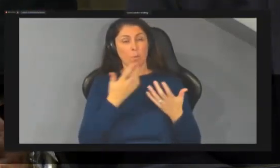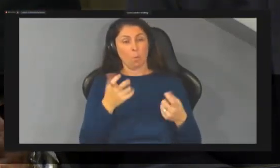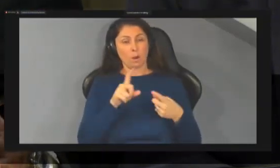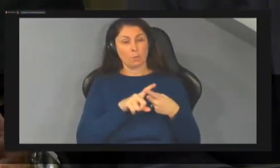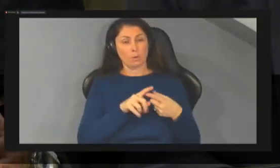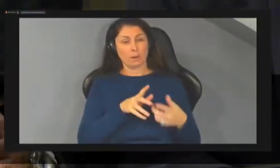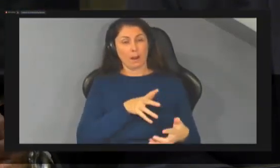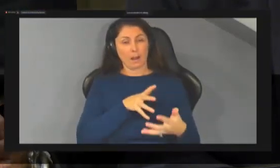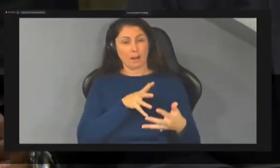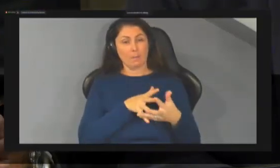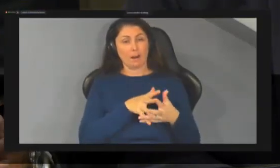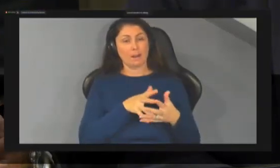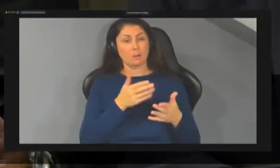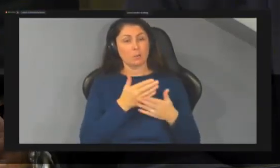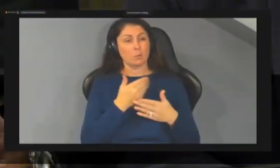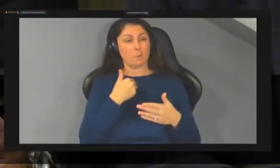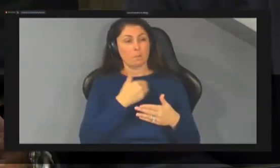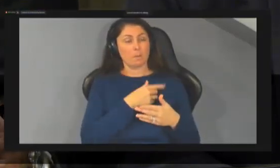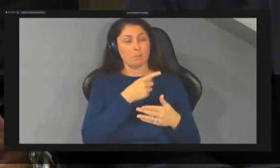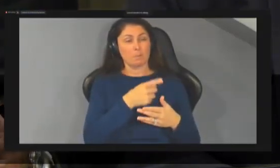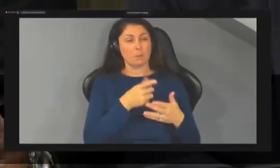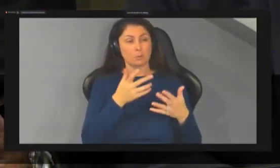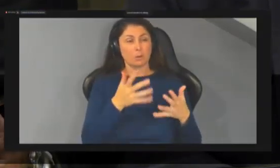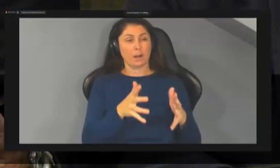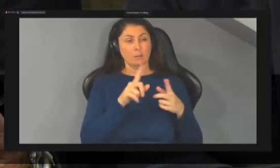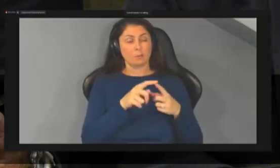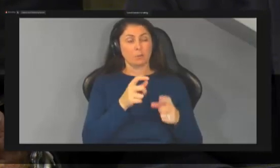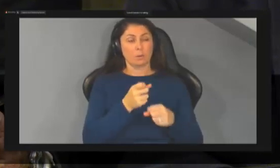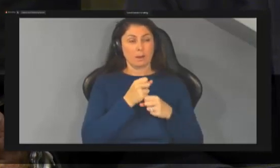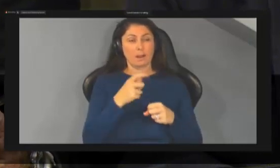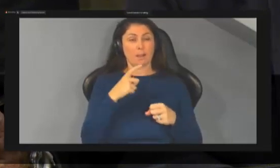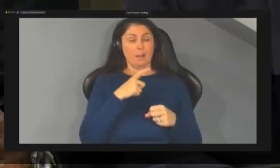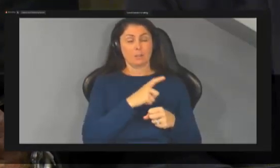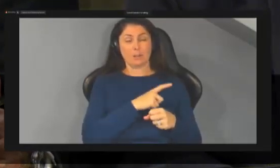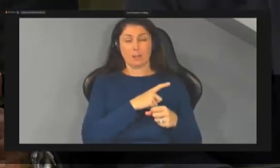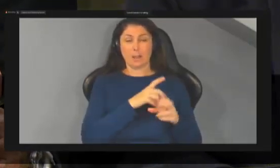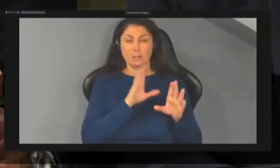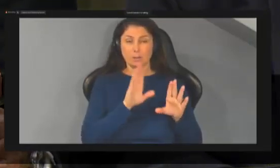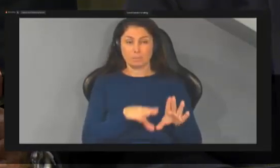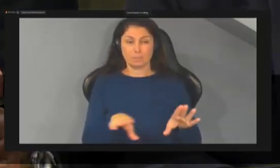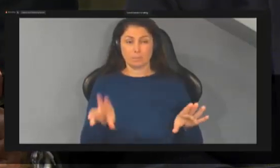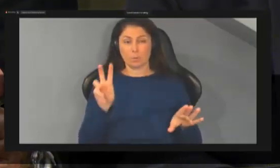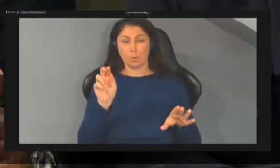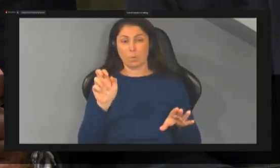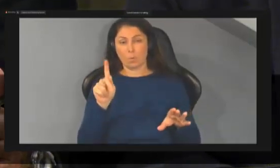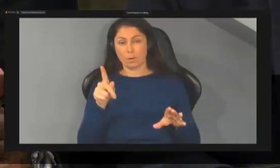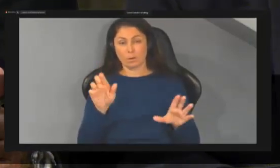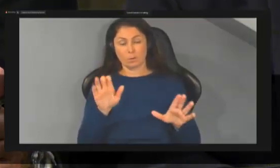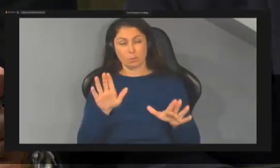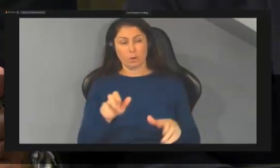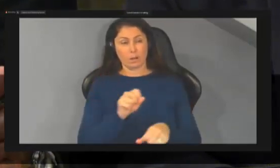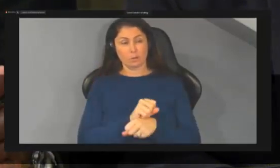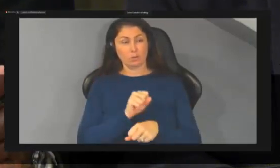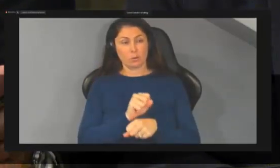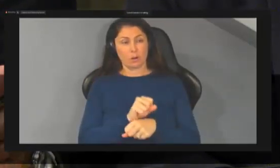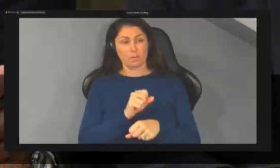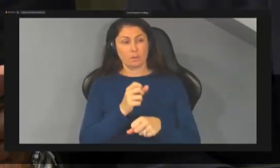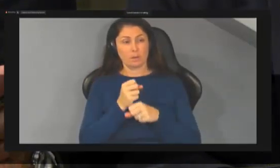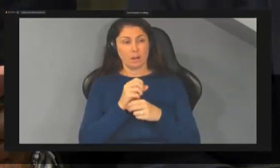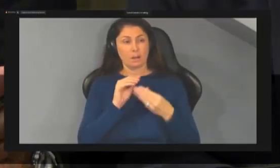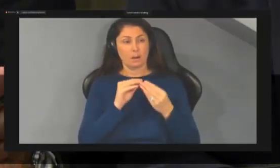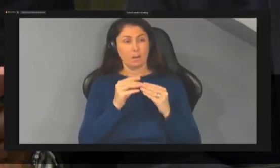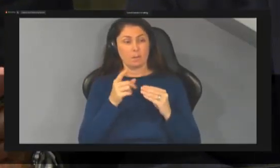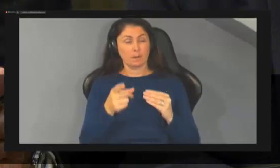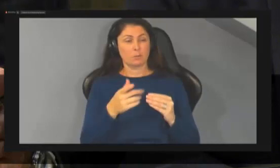generally new members are anxious to get legislation on the table. Councilwoman Warwick, you've done a great job of getting a number of pieces that you were passionate